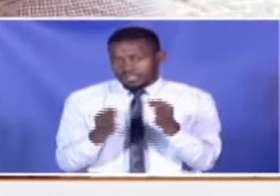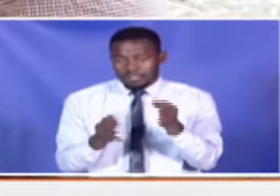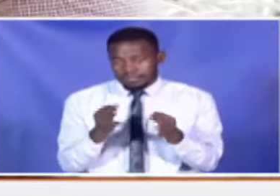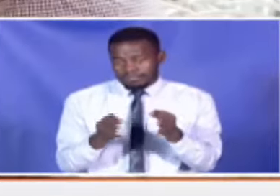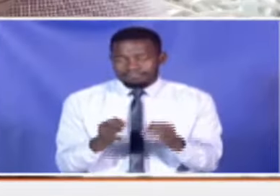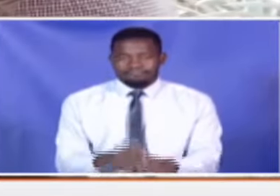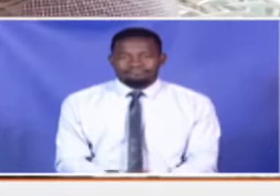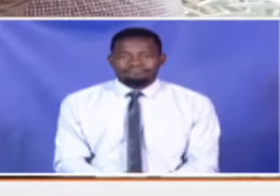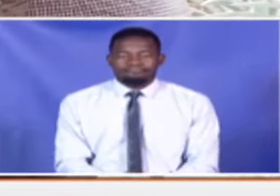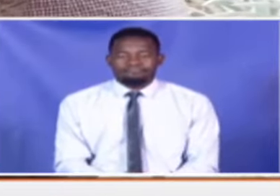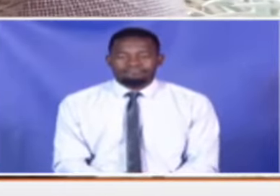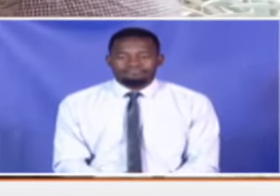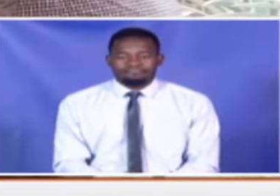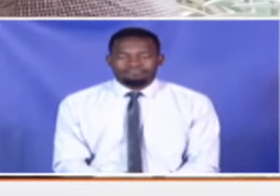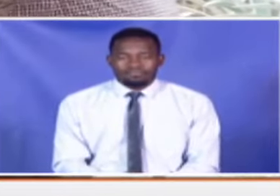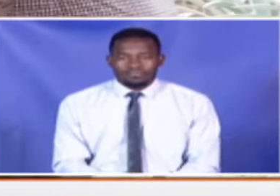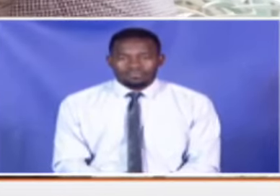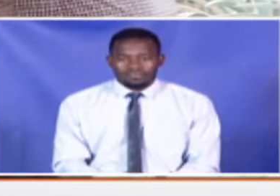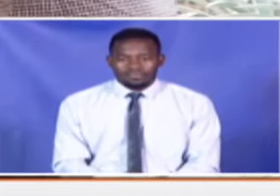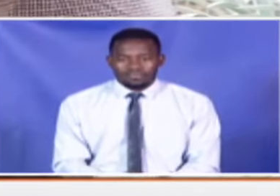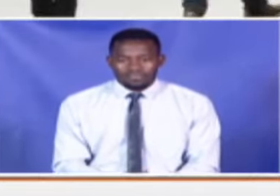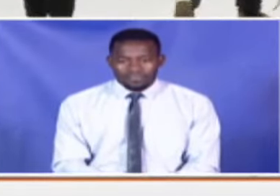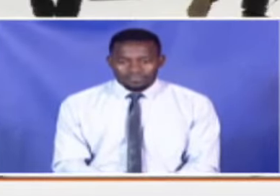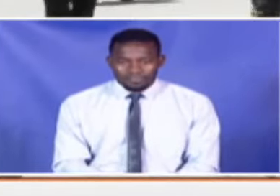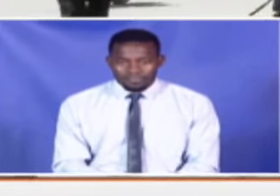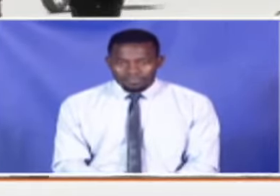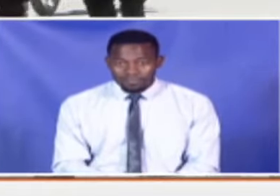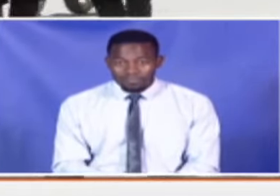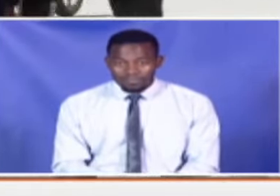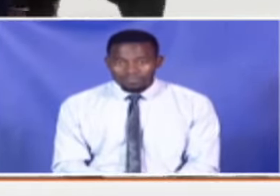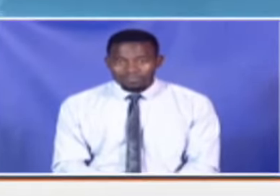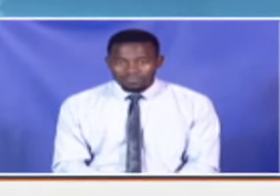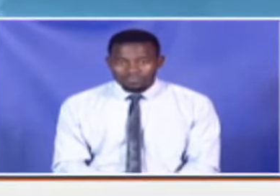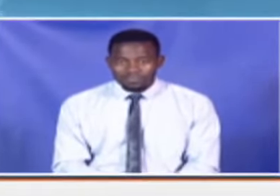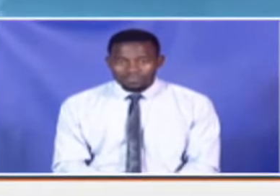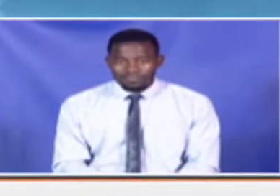Ode Francis, KTN News, Nairobi. Meanwhile, President